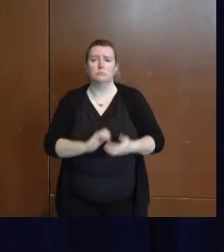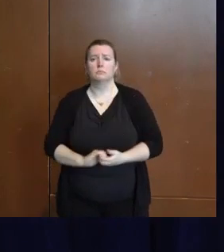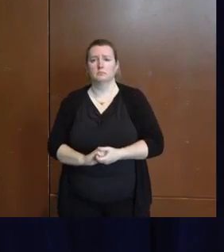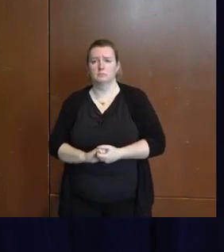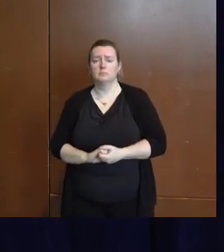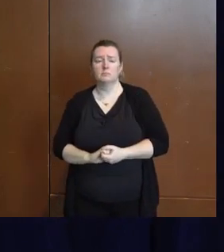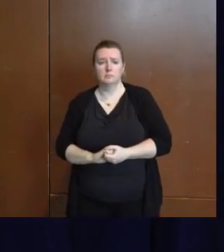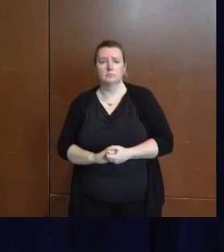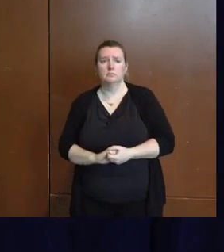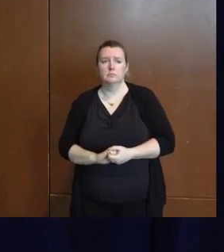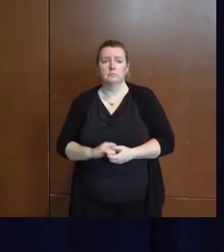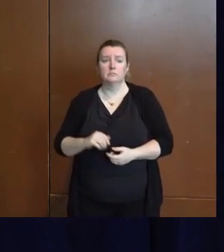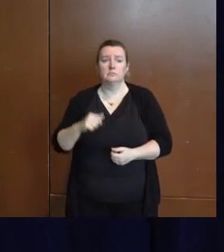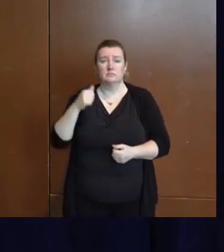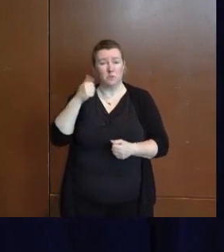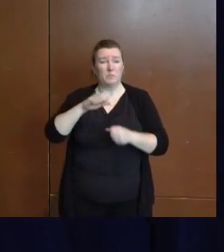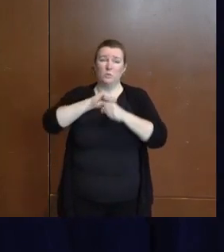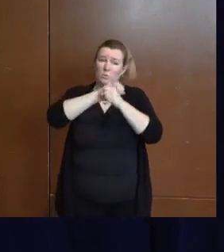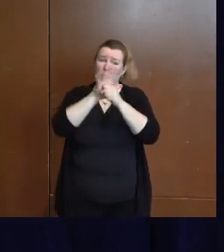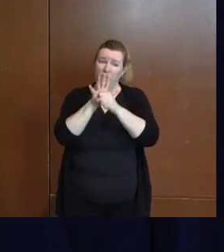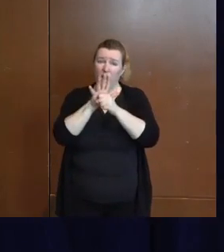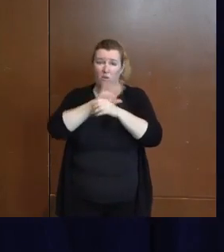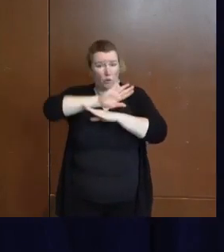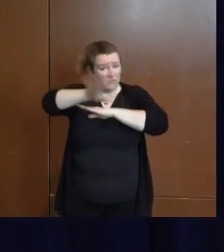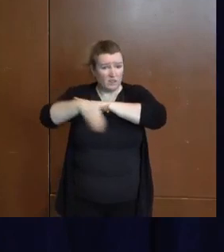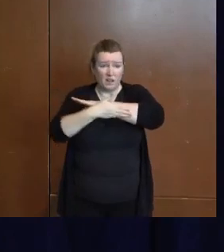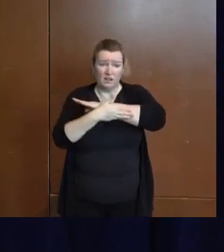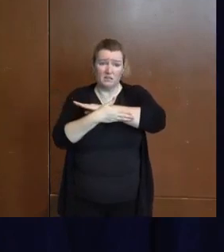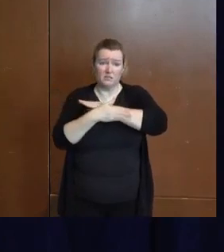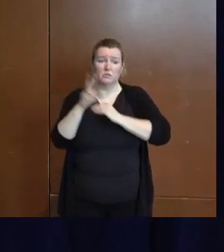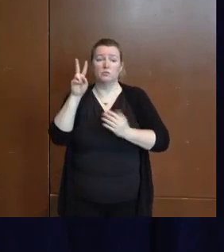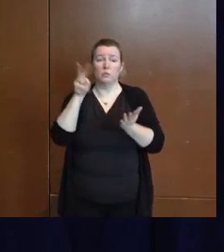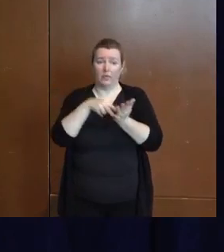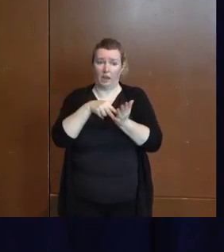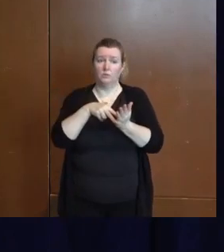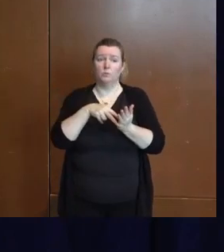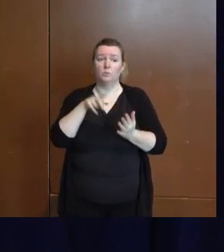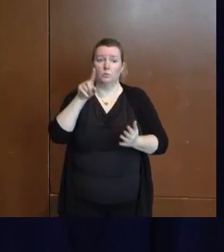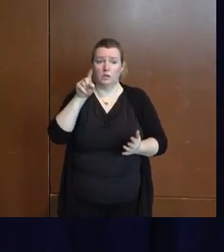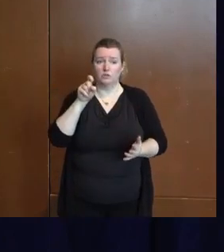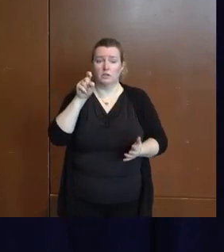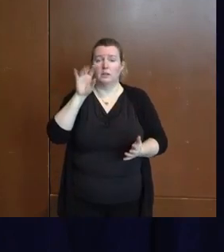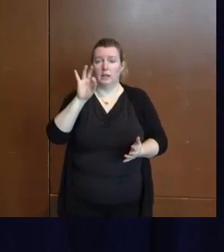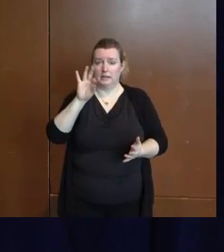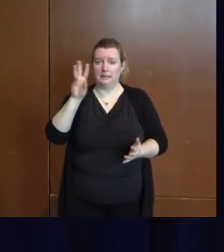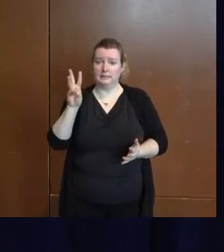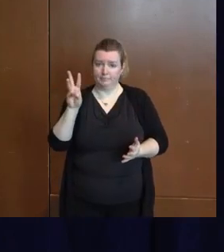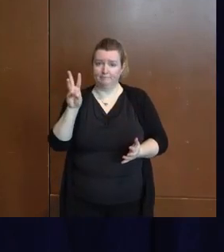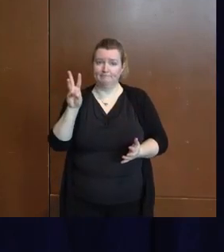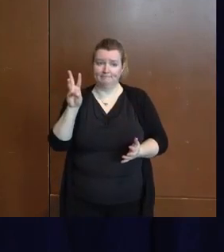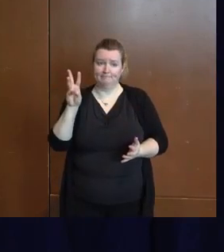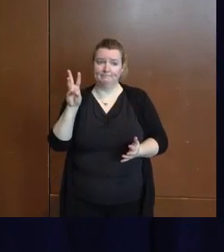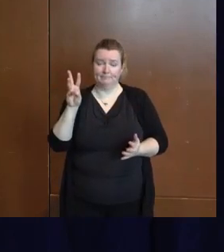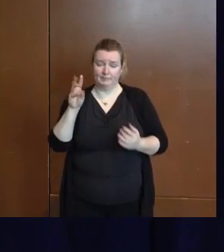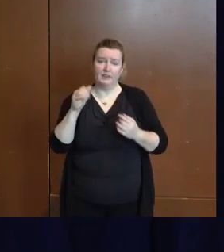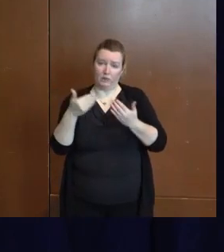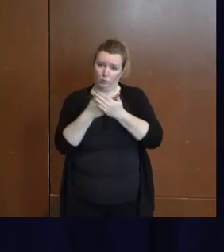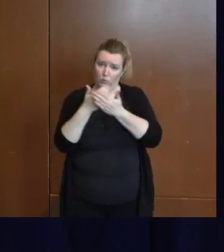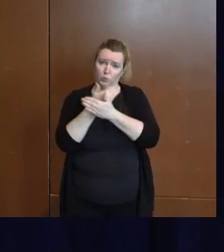2,196 new cases for a total of 18,696 cases in the state. And